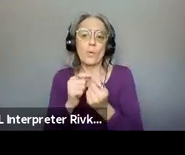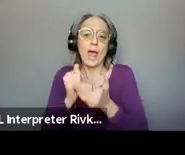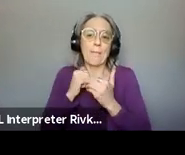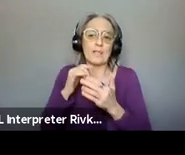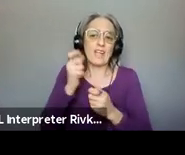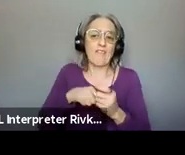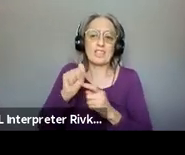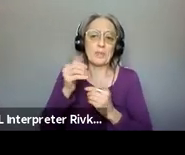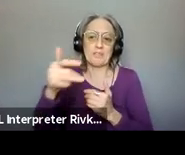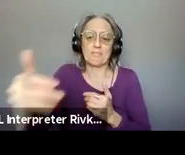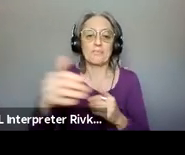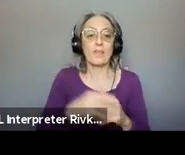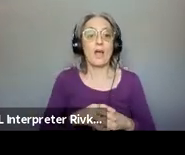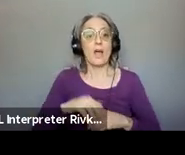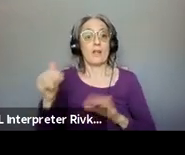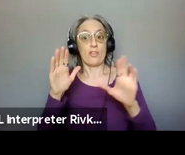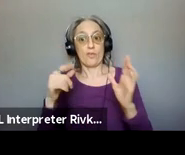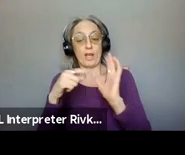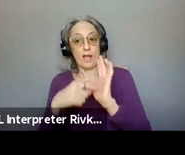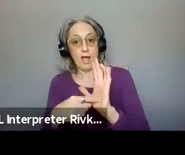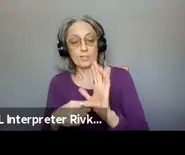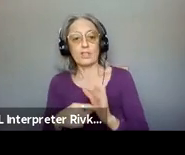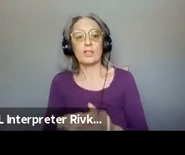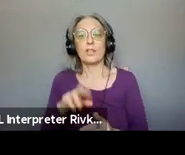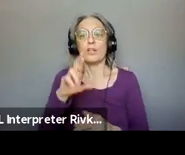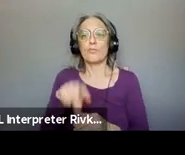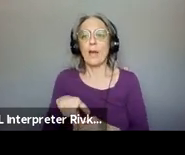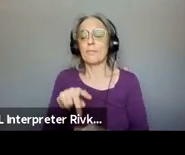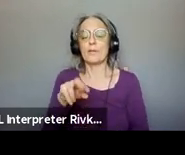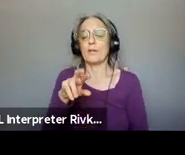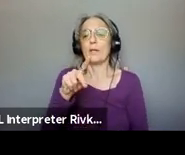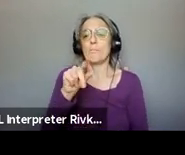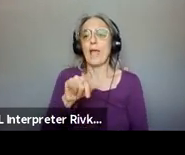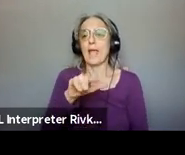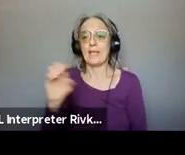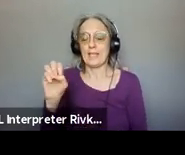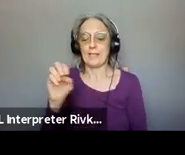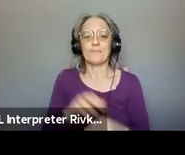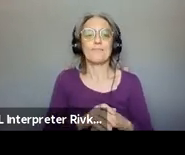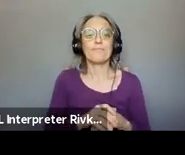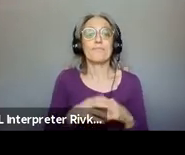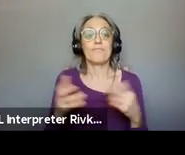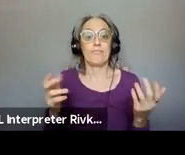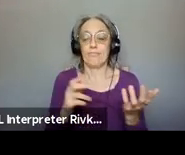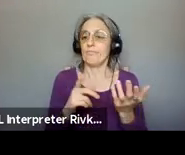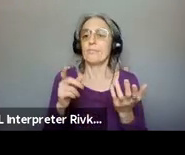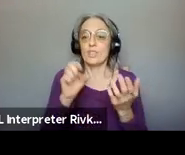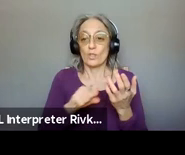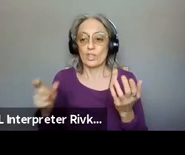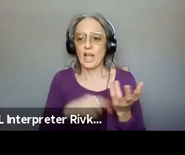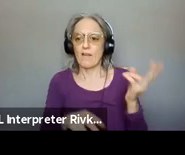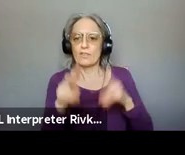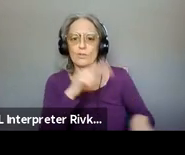Another really great option that we talk about a lot is representative payees. So a rep payee you have to be determined to need one by the Social